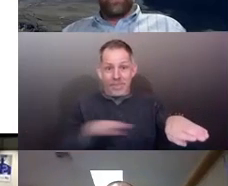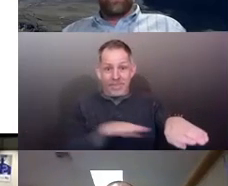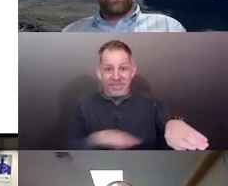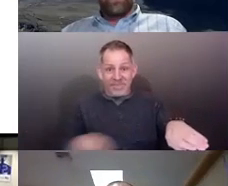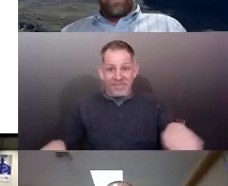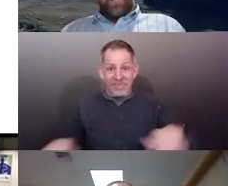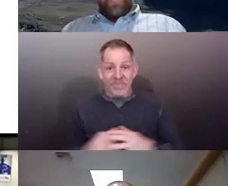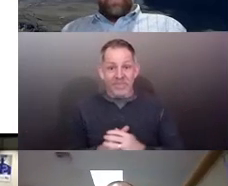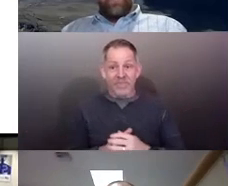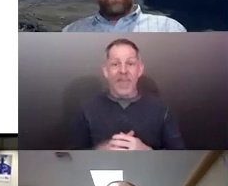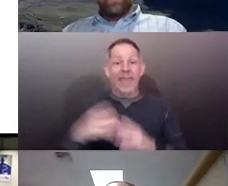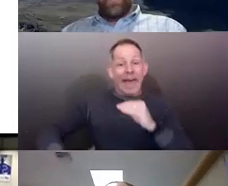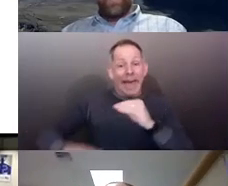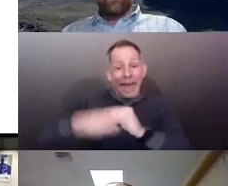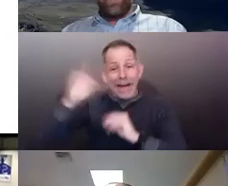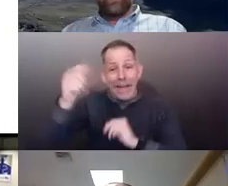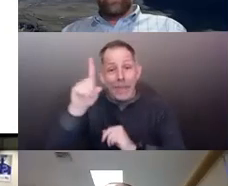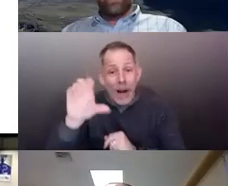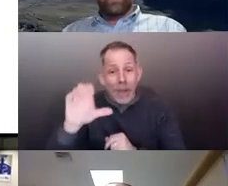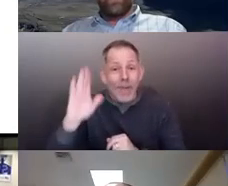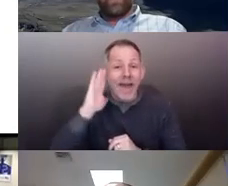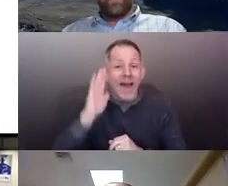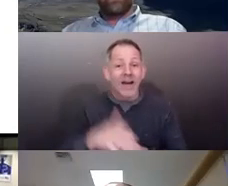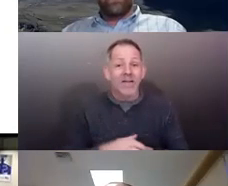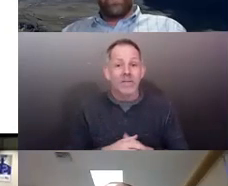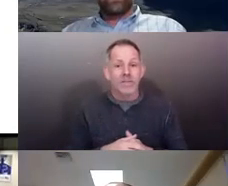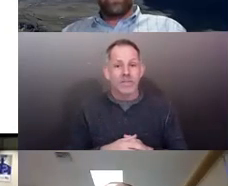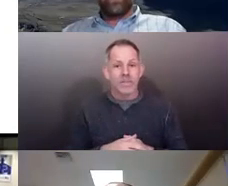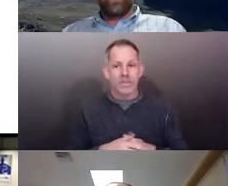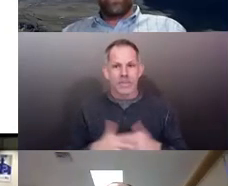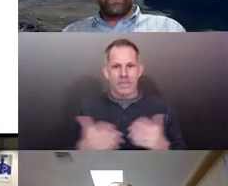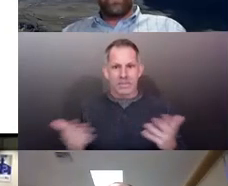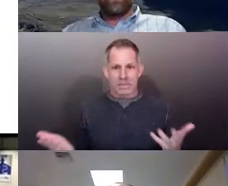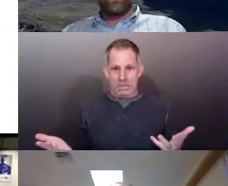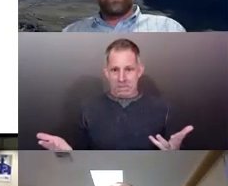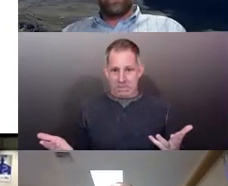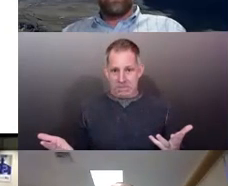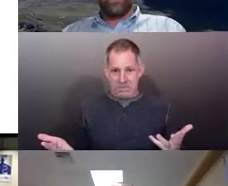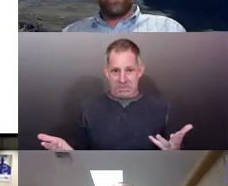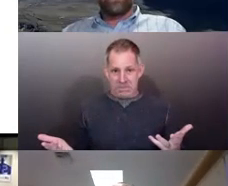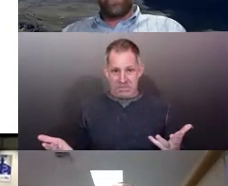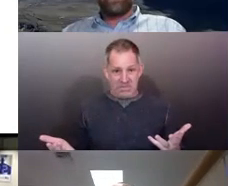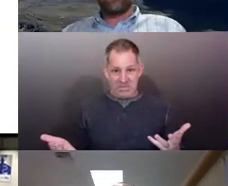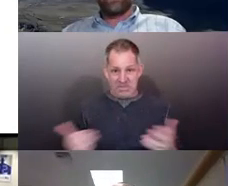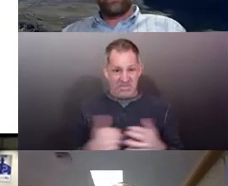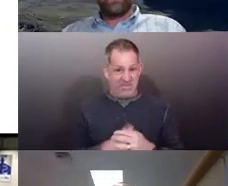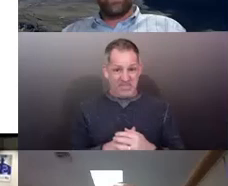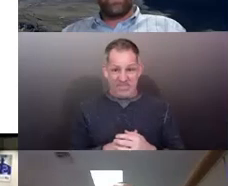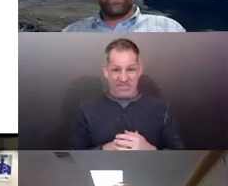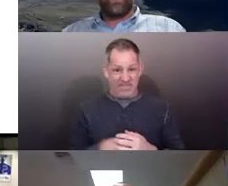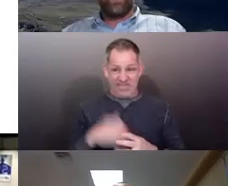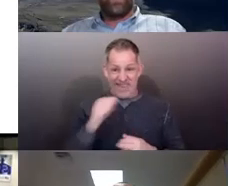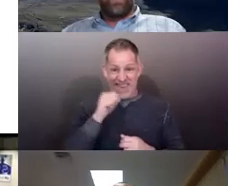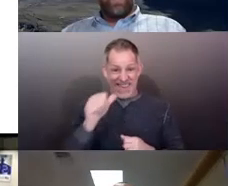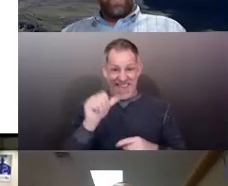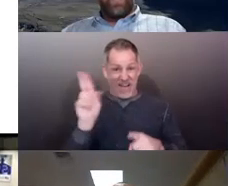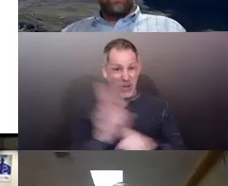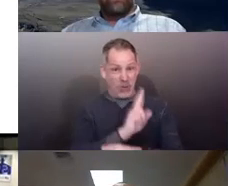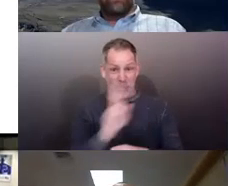either of those, but we did a lot of groundwork to make sure that we were ready to receive one of those. Thankfully, we didn't need